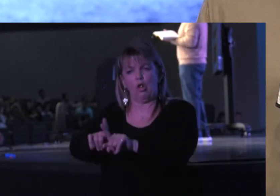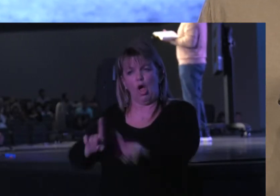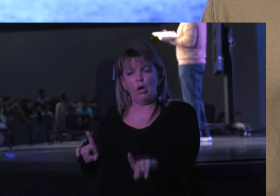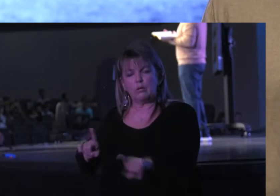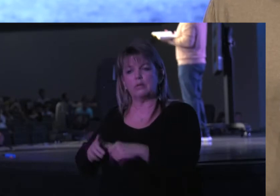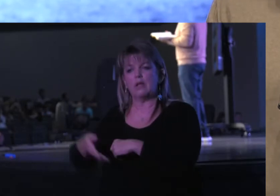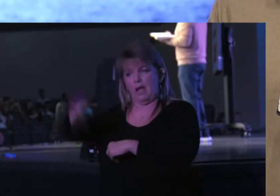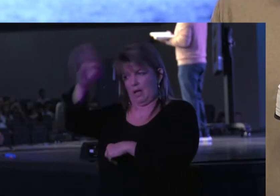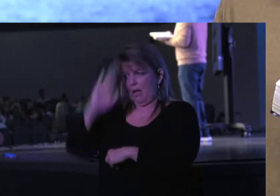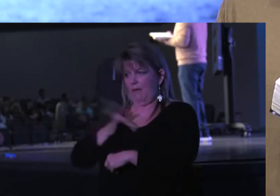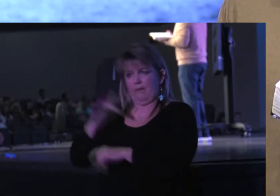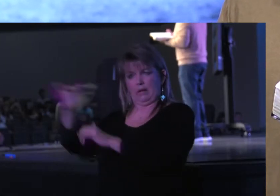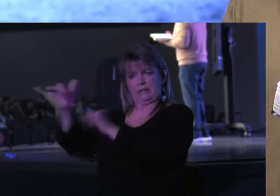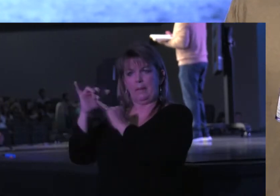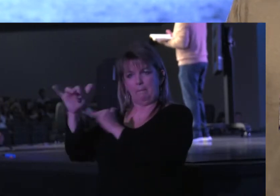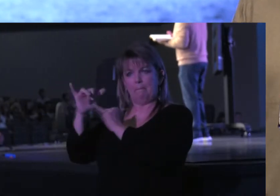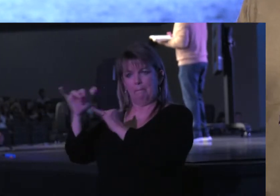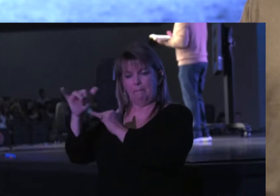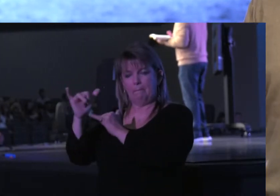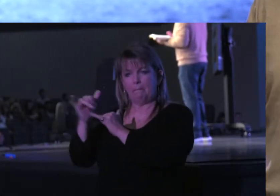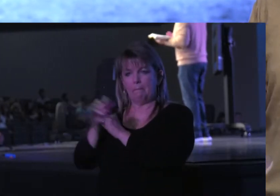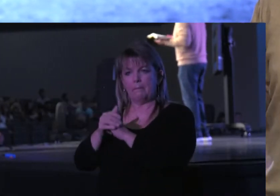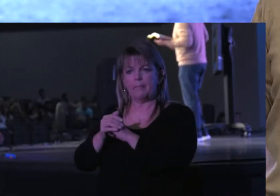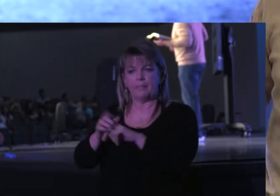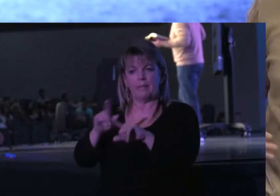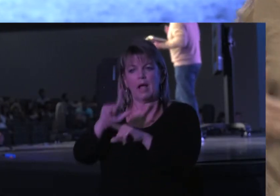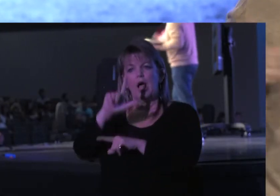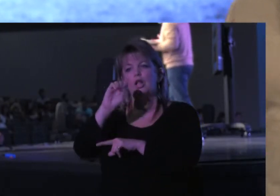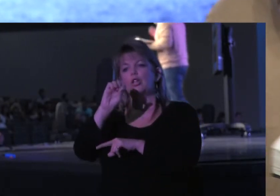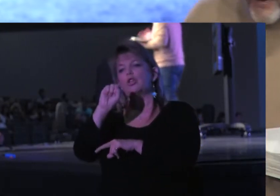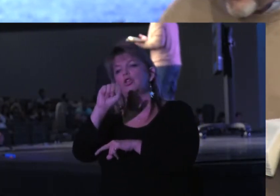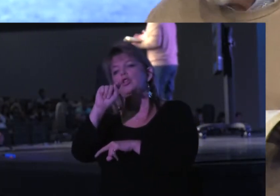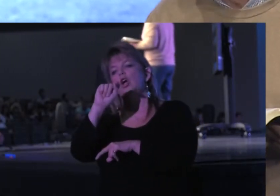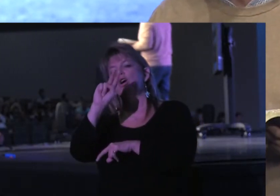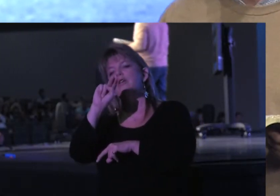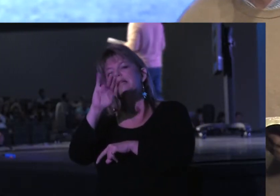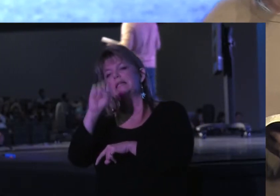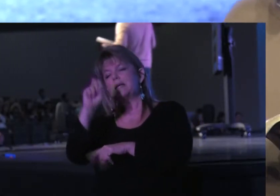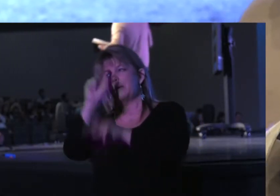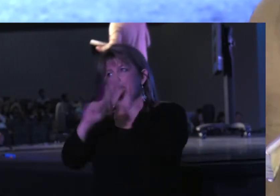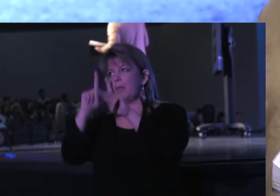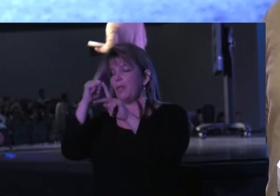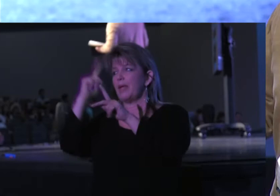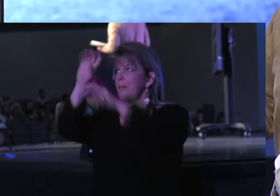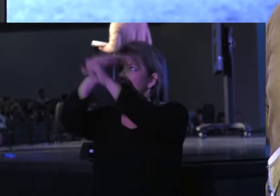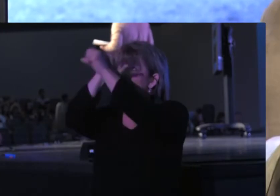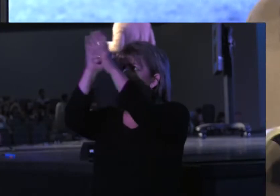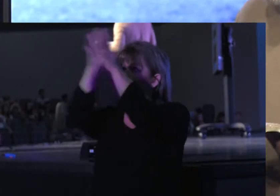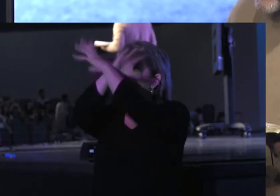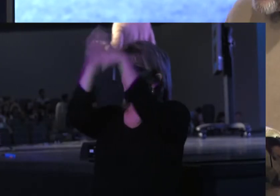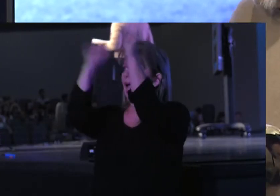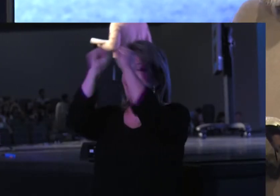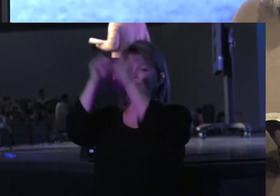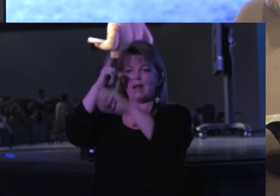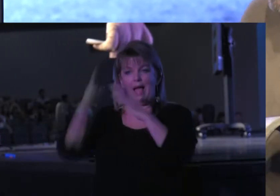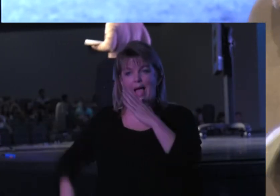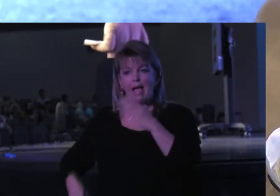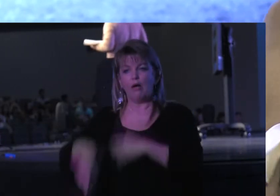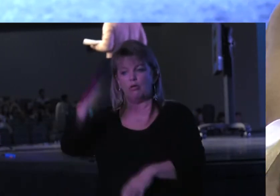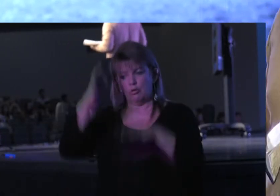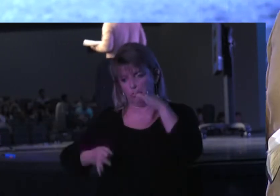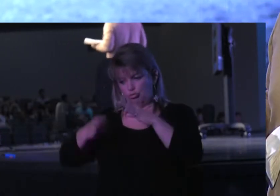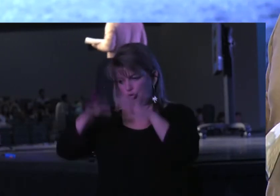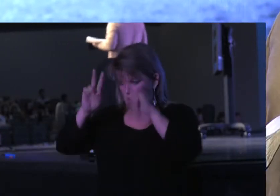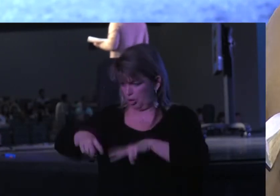how God feels about lostness. When people begin to think about heaven and hell, judgment and sin, they often